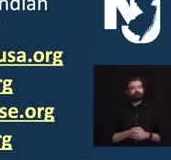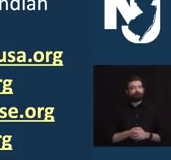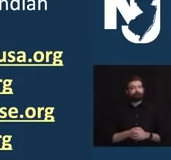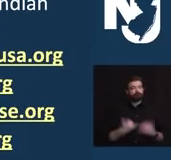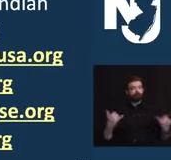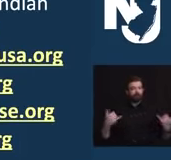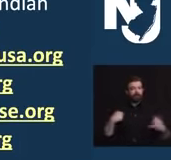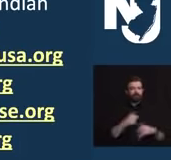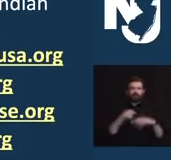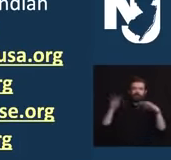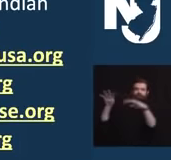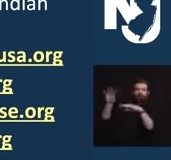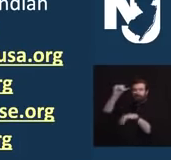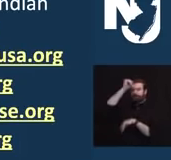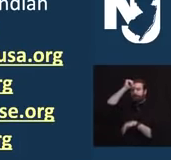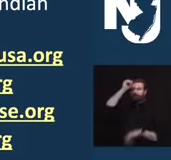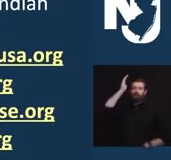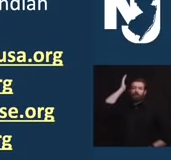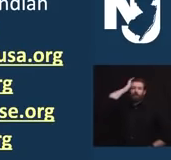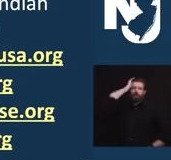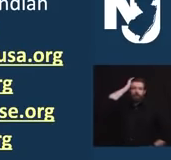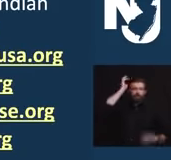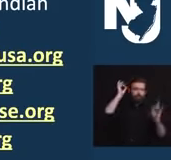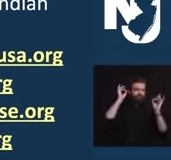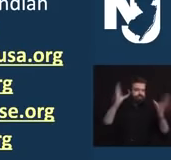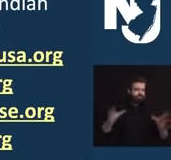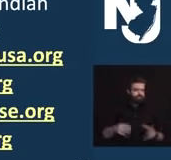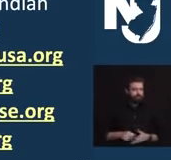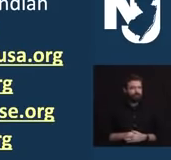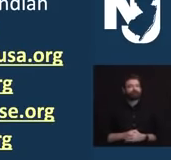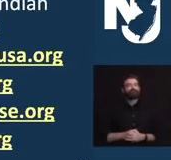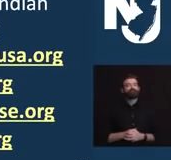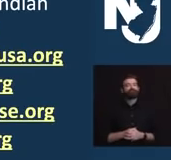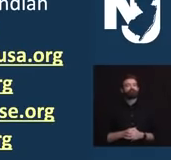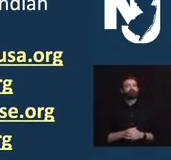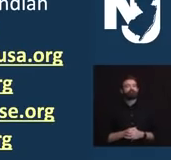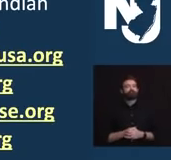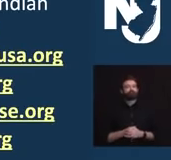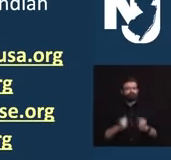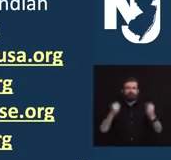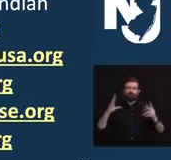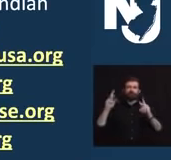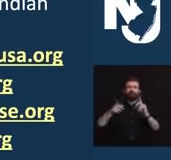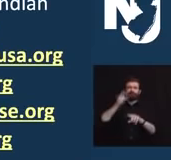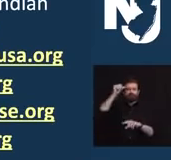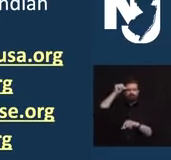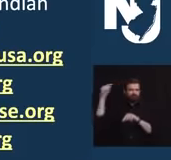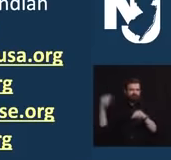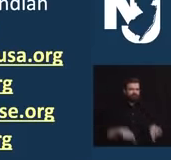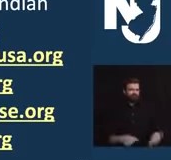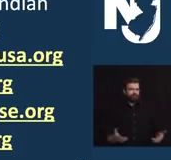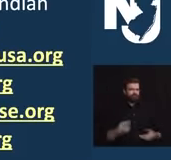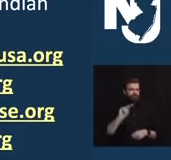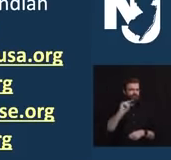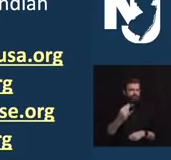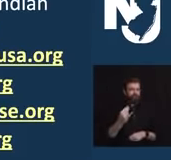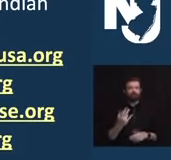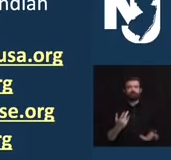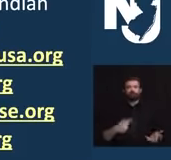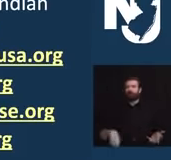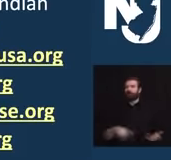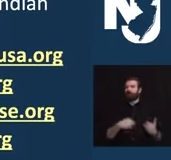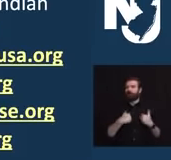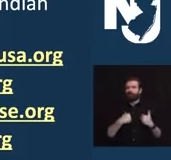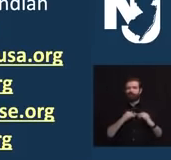the nation from which so many of our fellow New Jerseyans hail and where many still have family and friends. There are several great